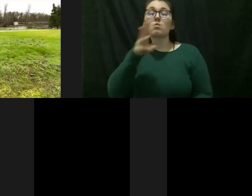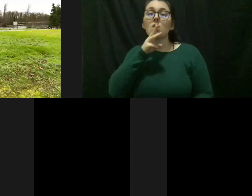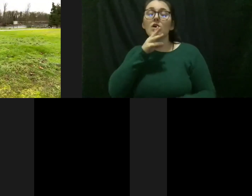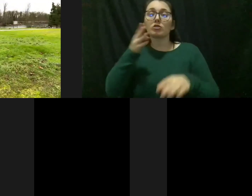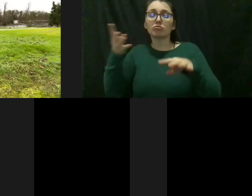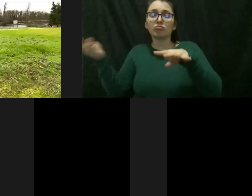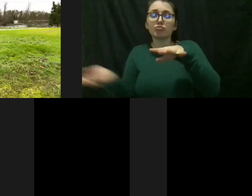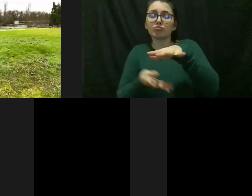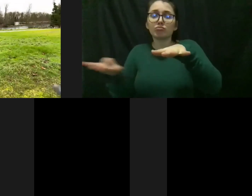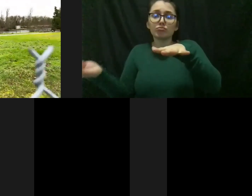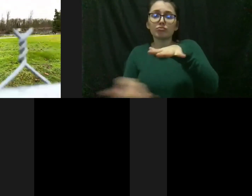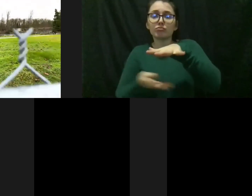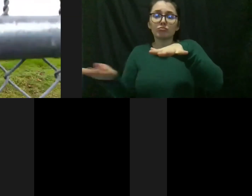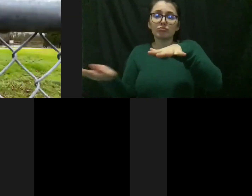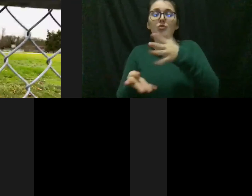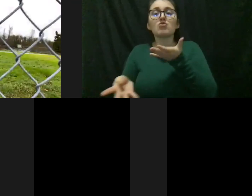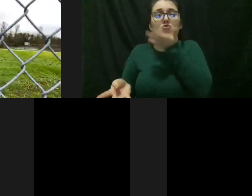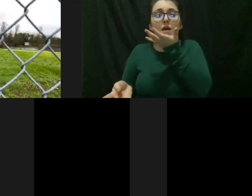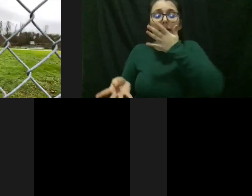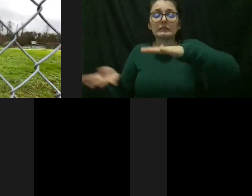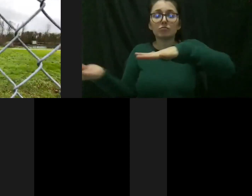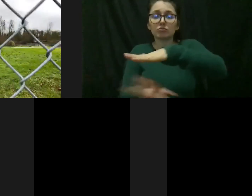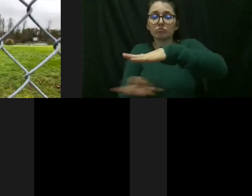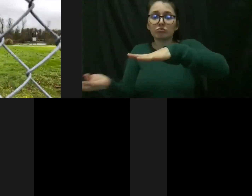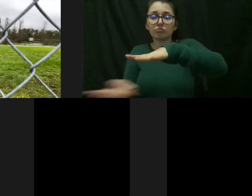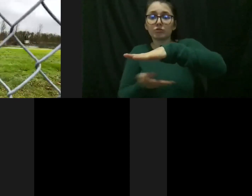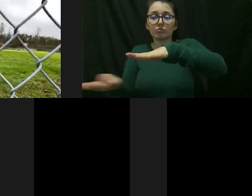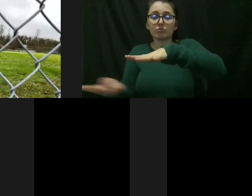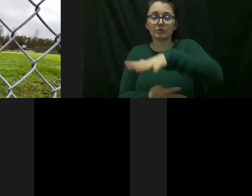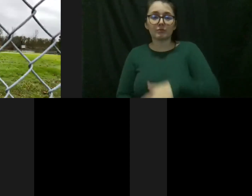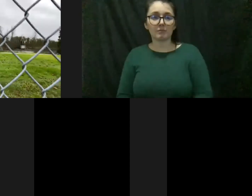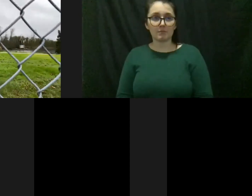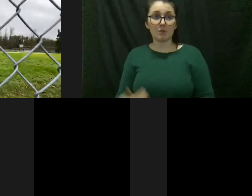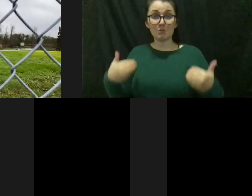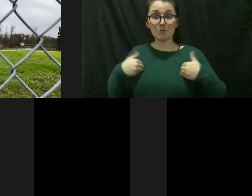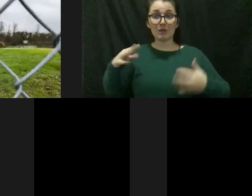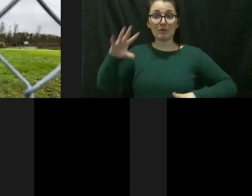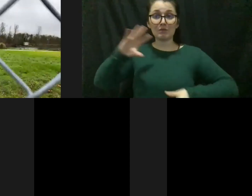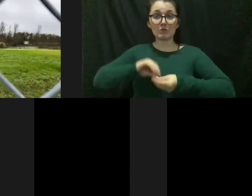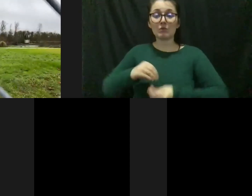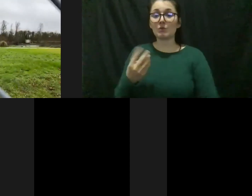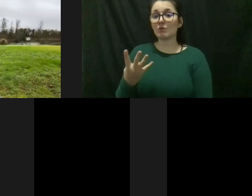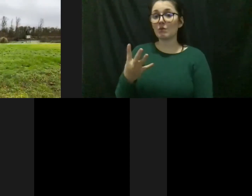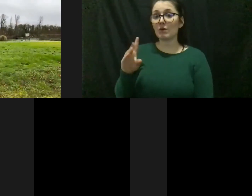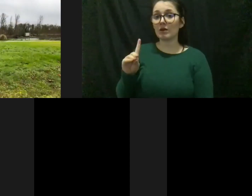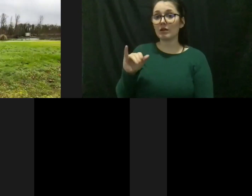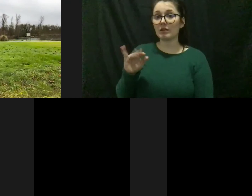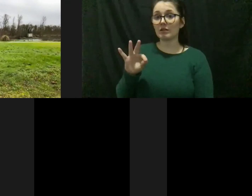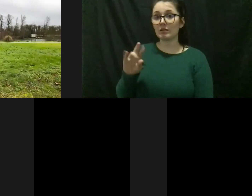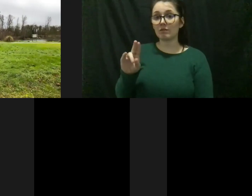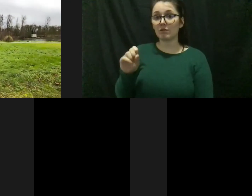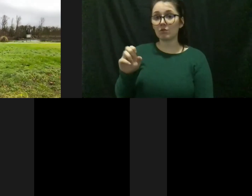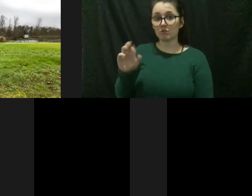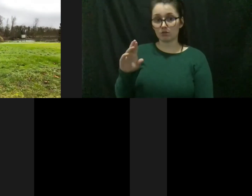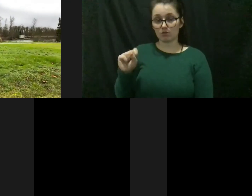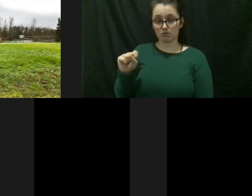is there a maze back there for that water that they So those are the chlorine contact chambers. And when we introduce